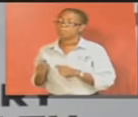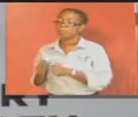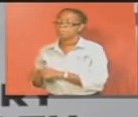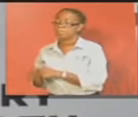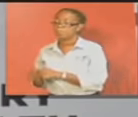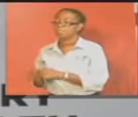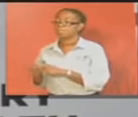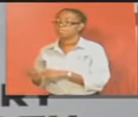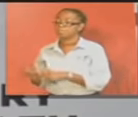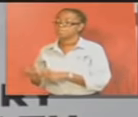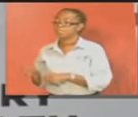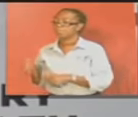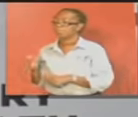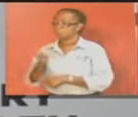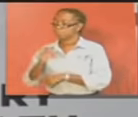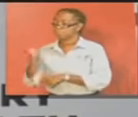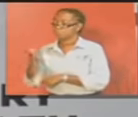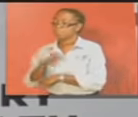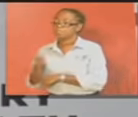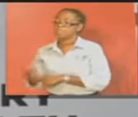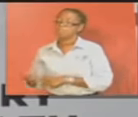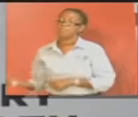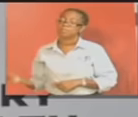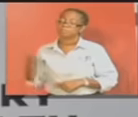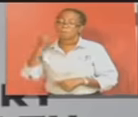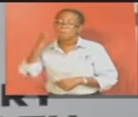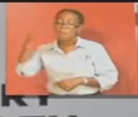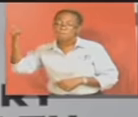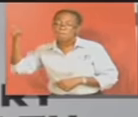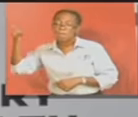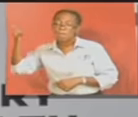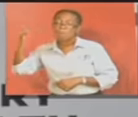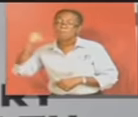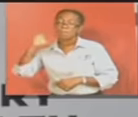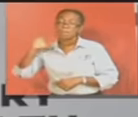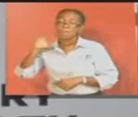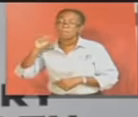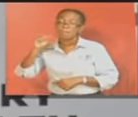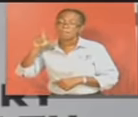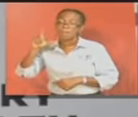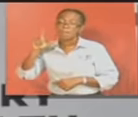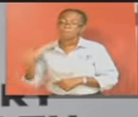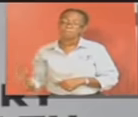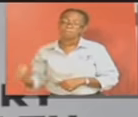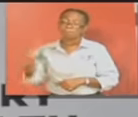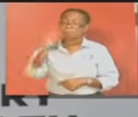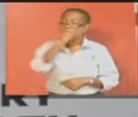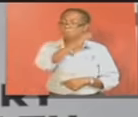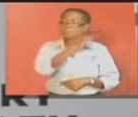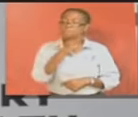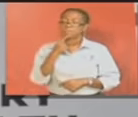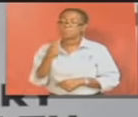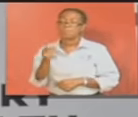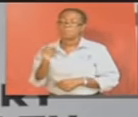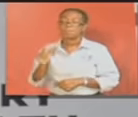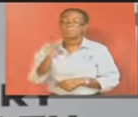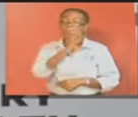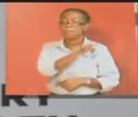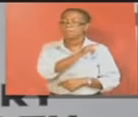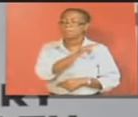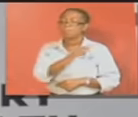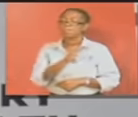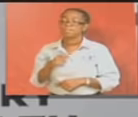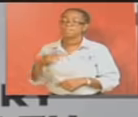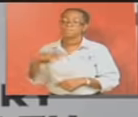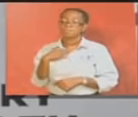to Tobago, and so arrangements are made in terms of ensuring adherence to the COVID-19 prevention measures,